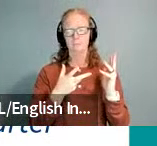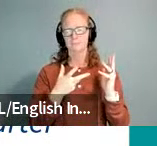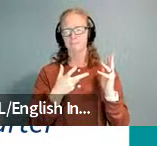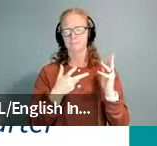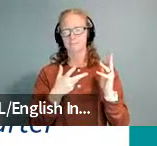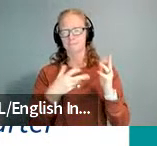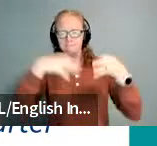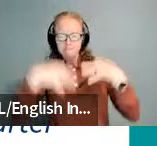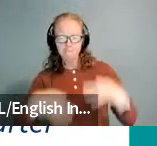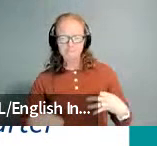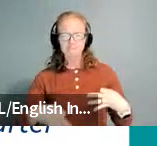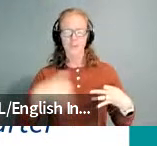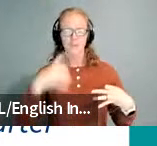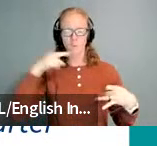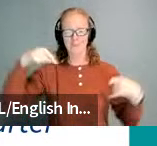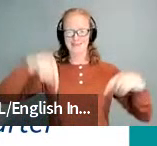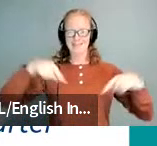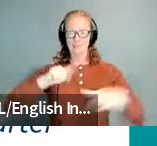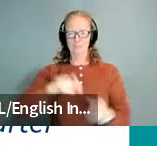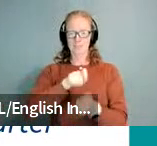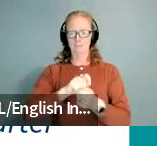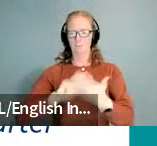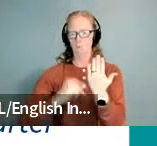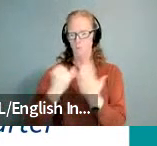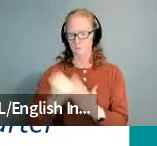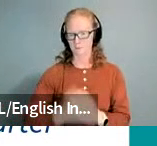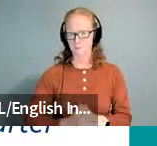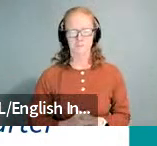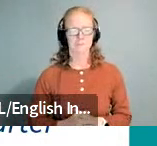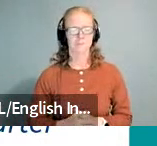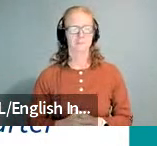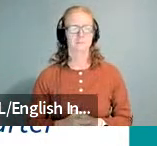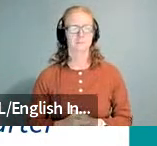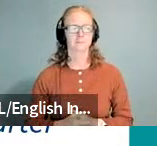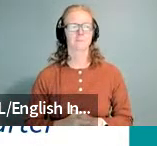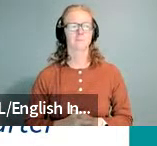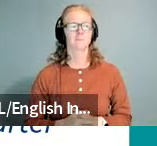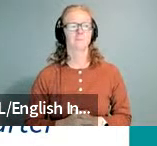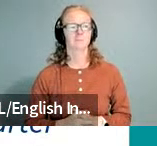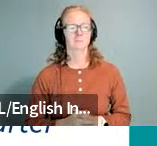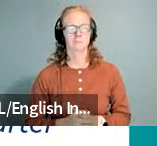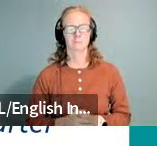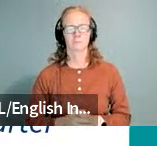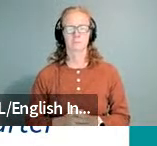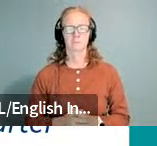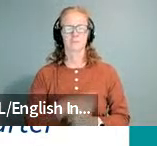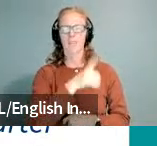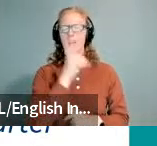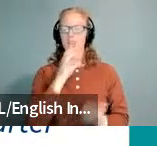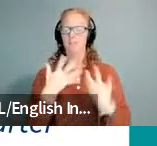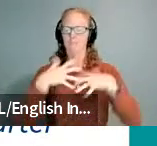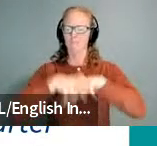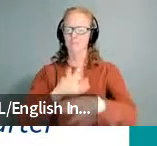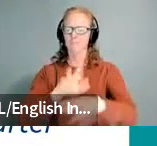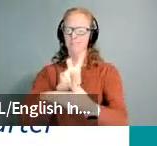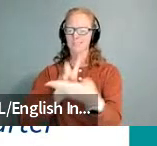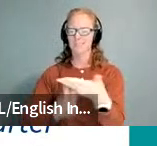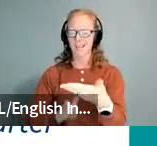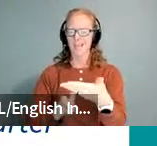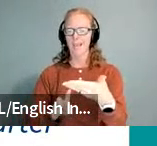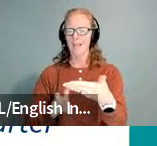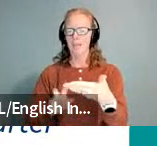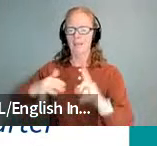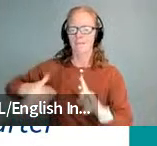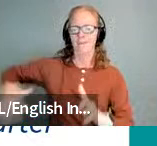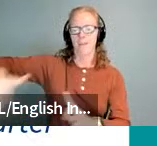look like for this project, and how it will integrate, kind of design and the urban